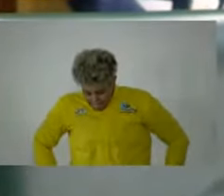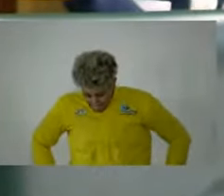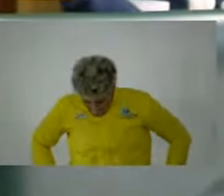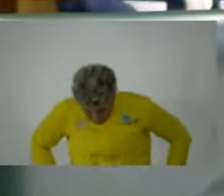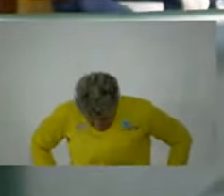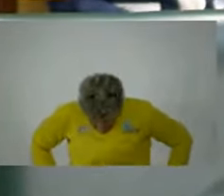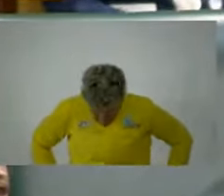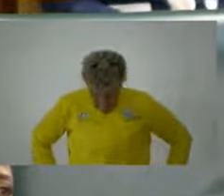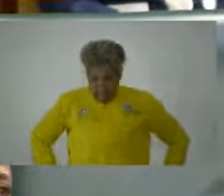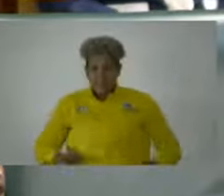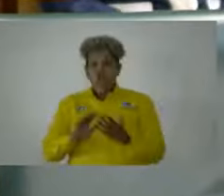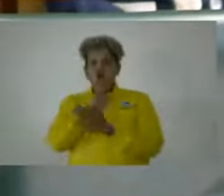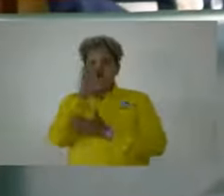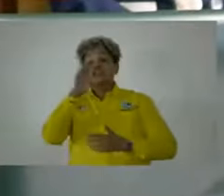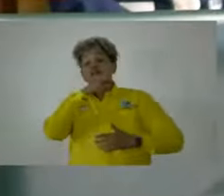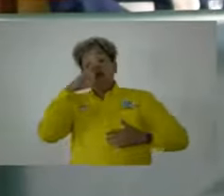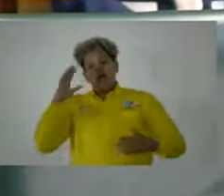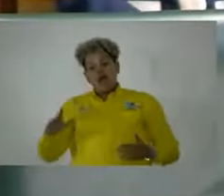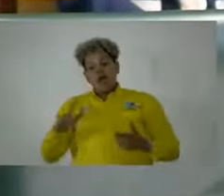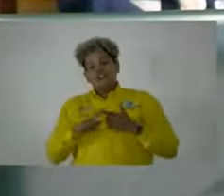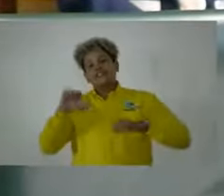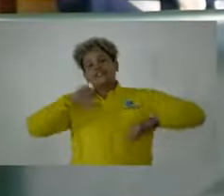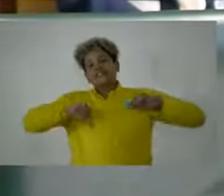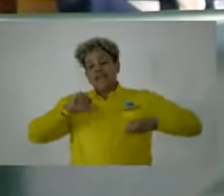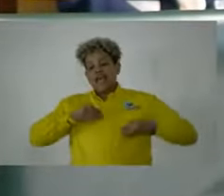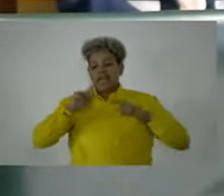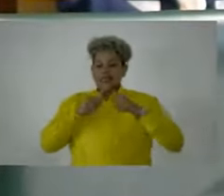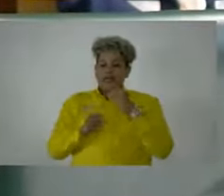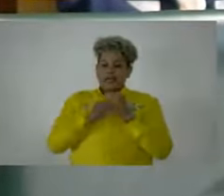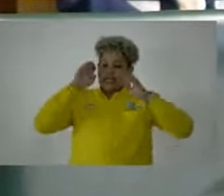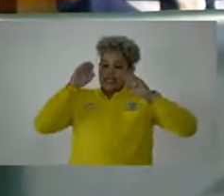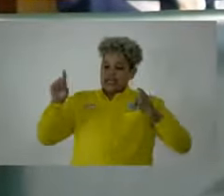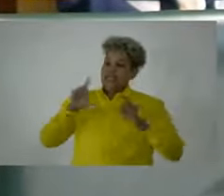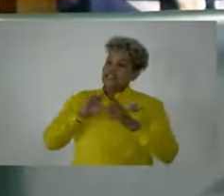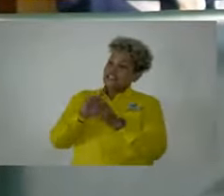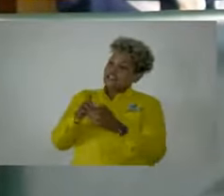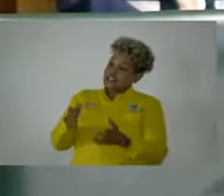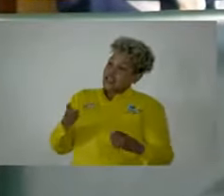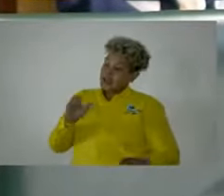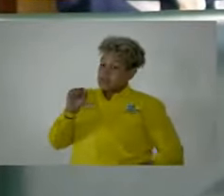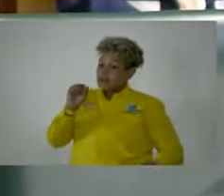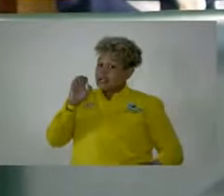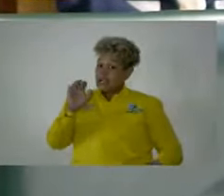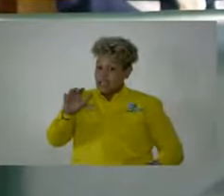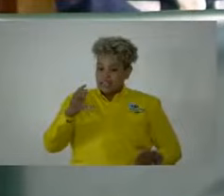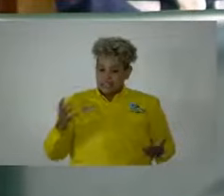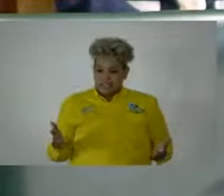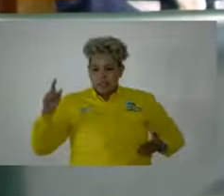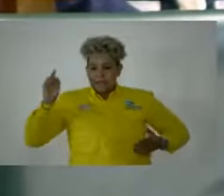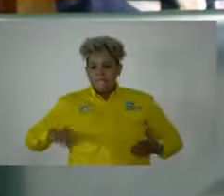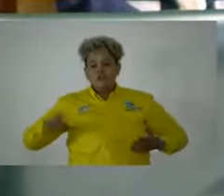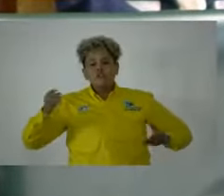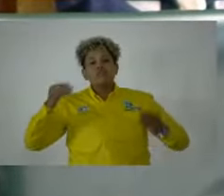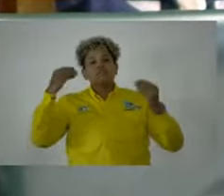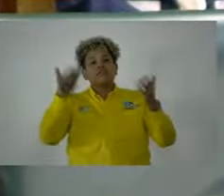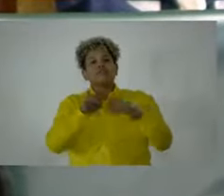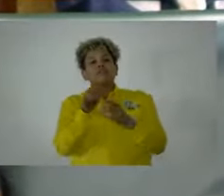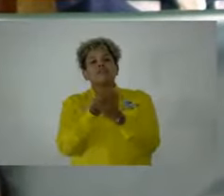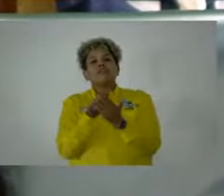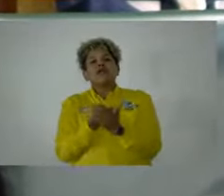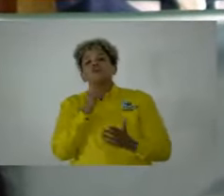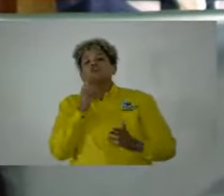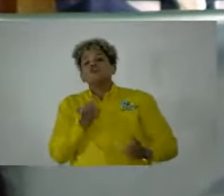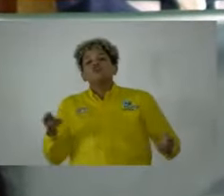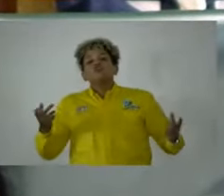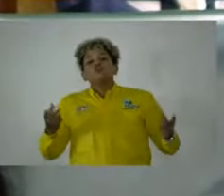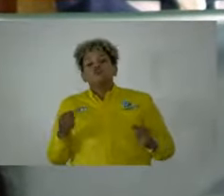The College of Agricultural Science and Education, CASE, must be given the financial resources